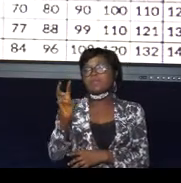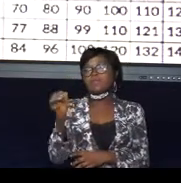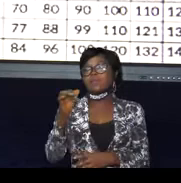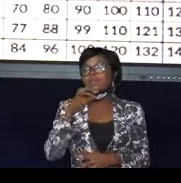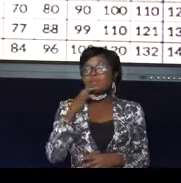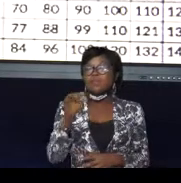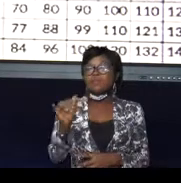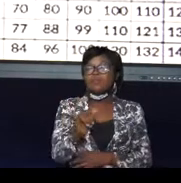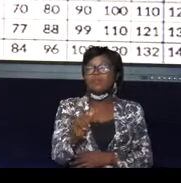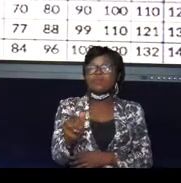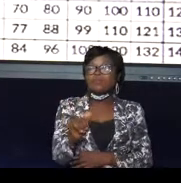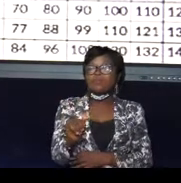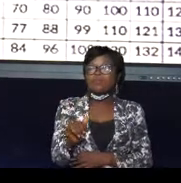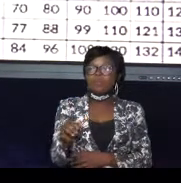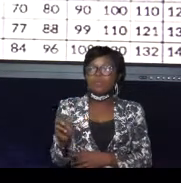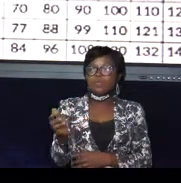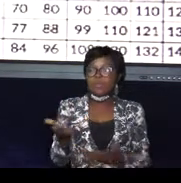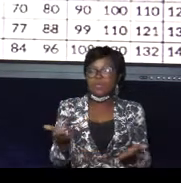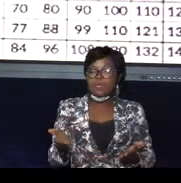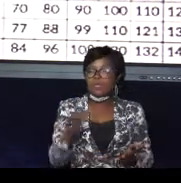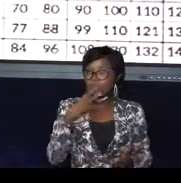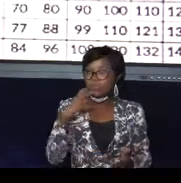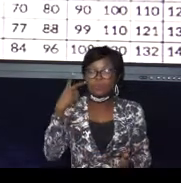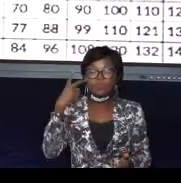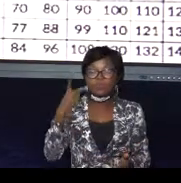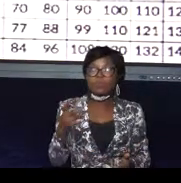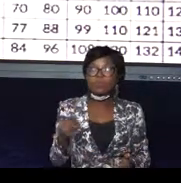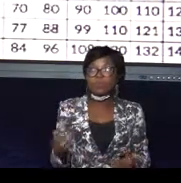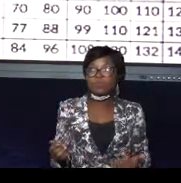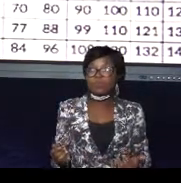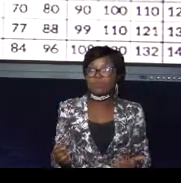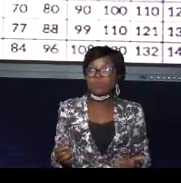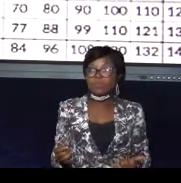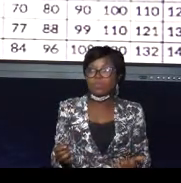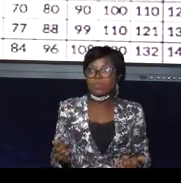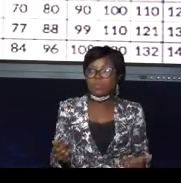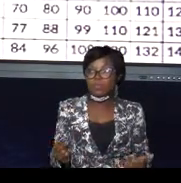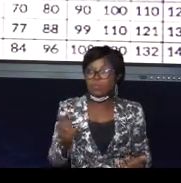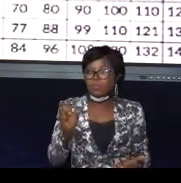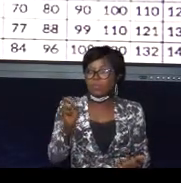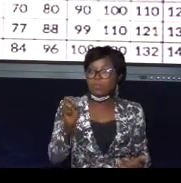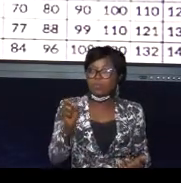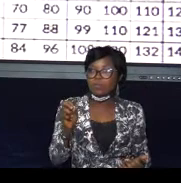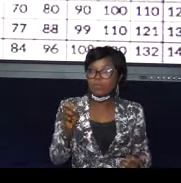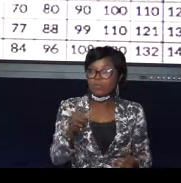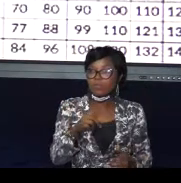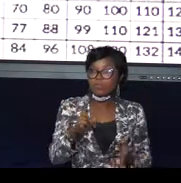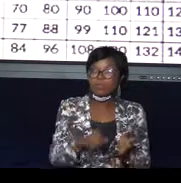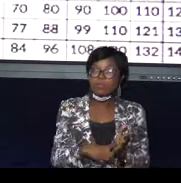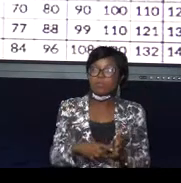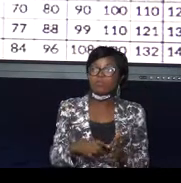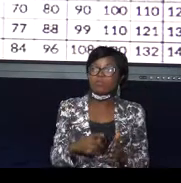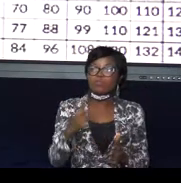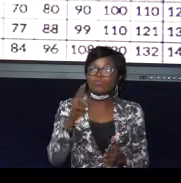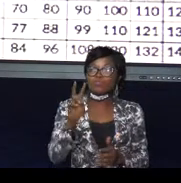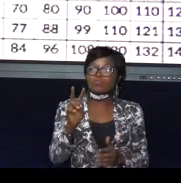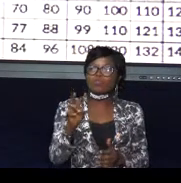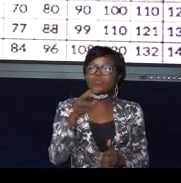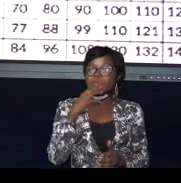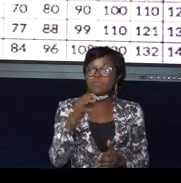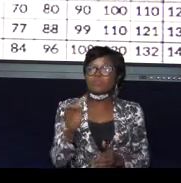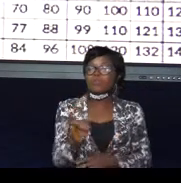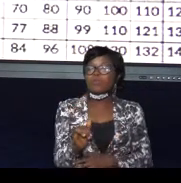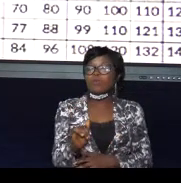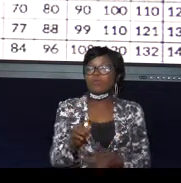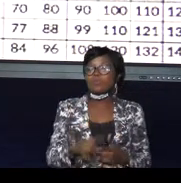common factors, because here you see 30 and 36, so that means 6 is common to both of them. Here you see 30 and this is 36, so 2 is